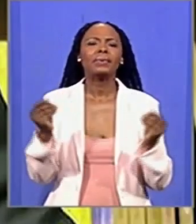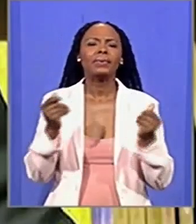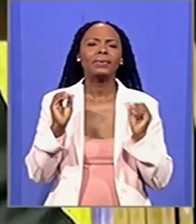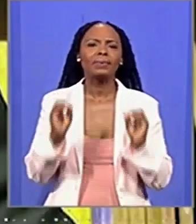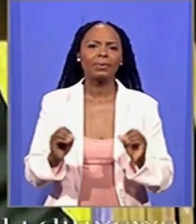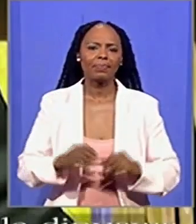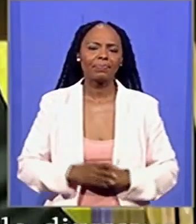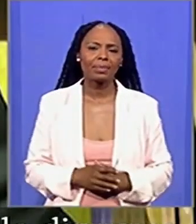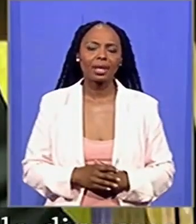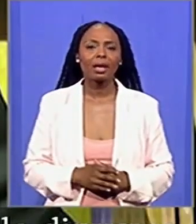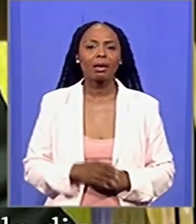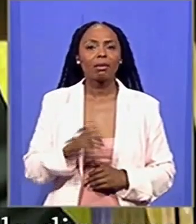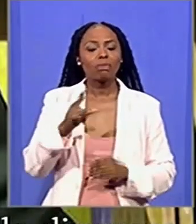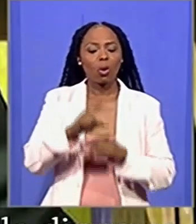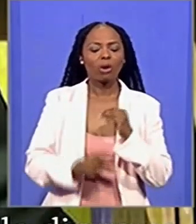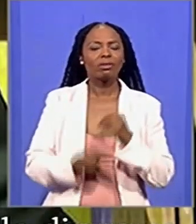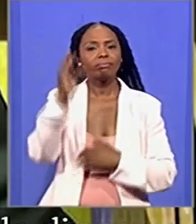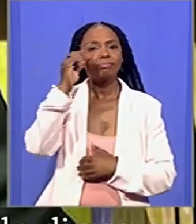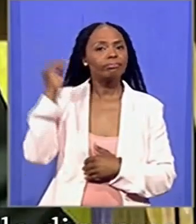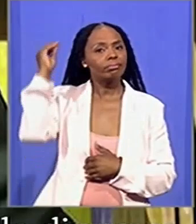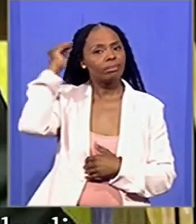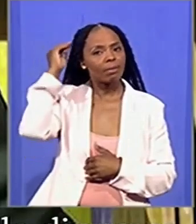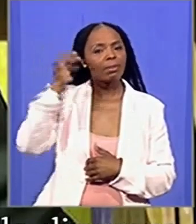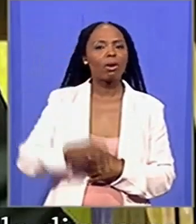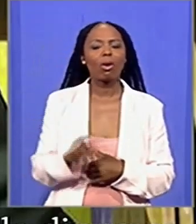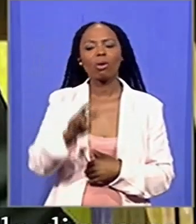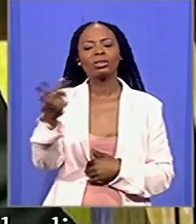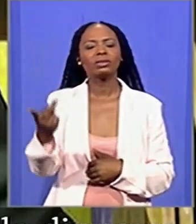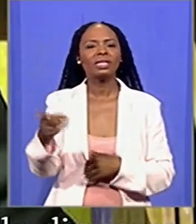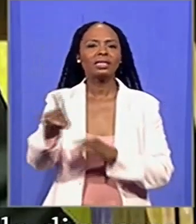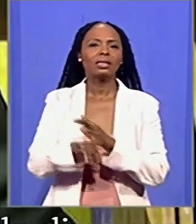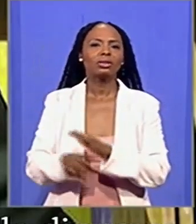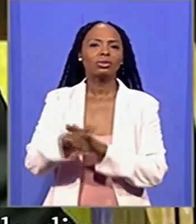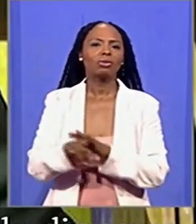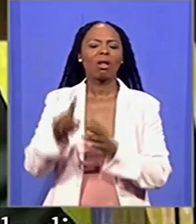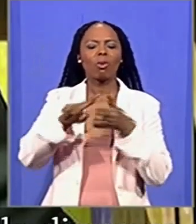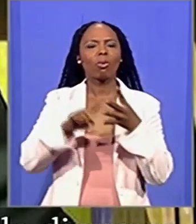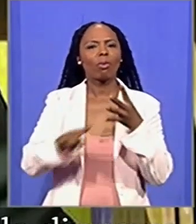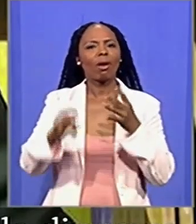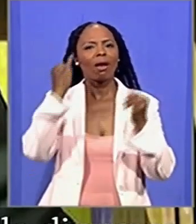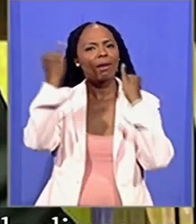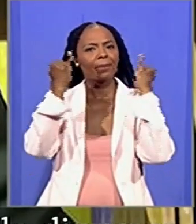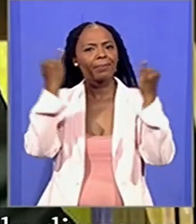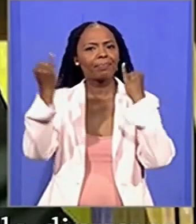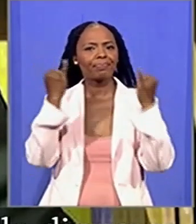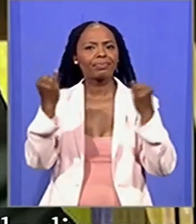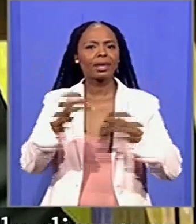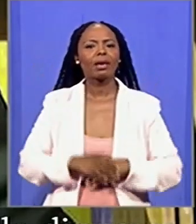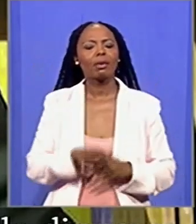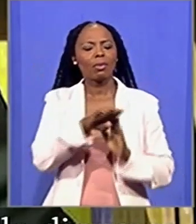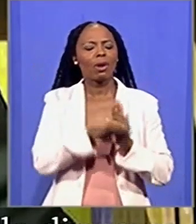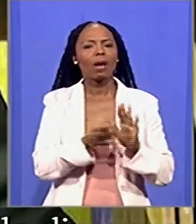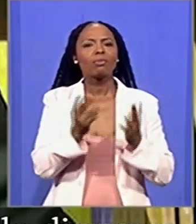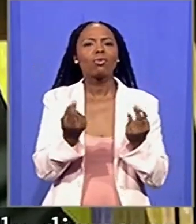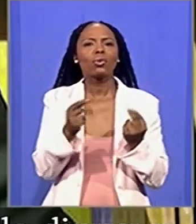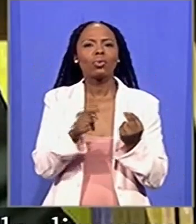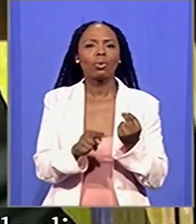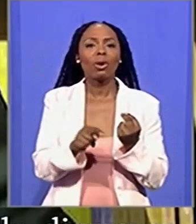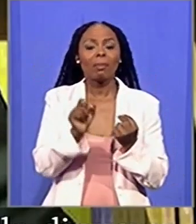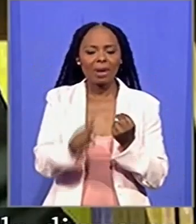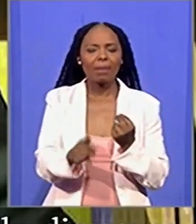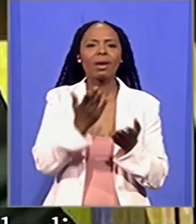the importance of alternative dispute resolution mechanisms, including mediation, which could help